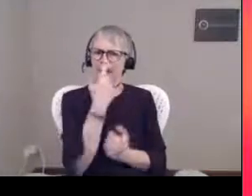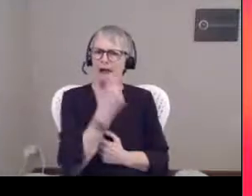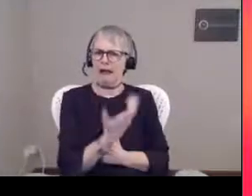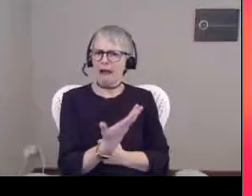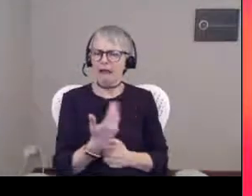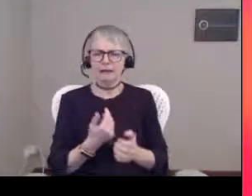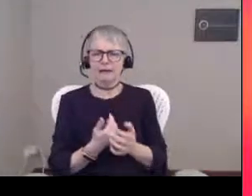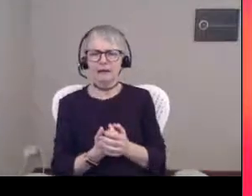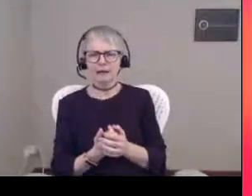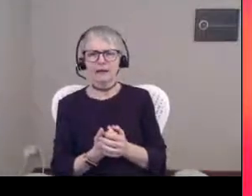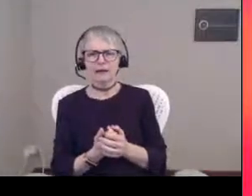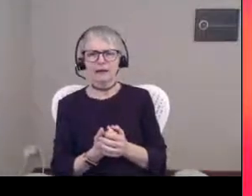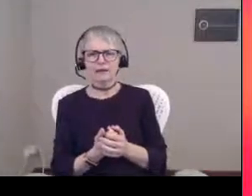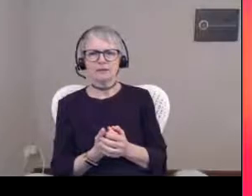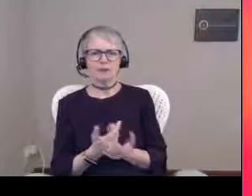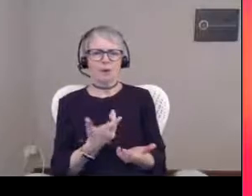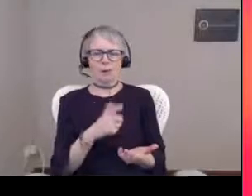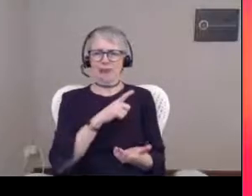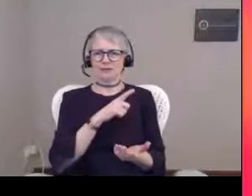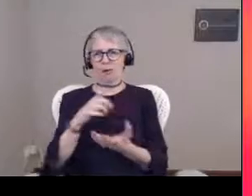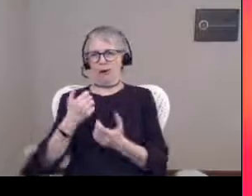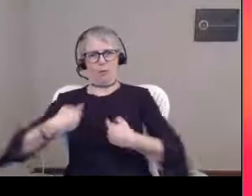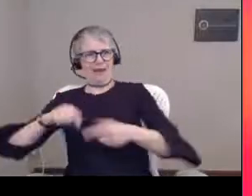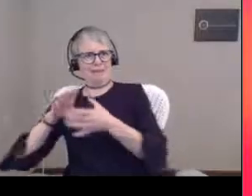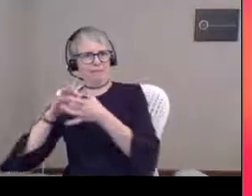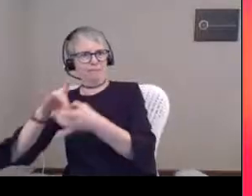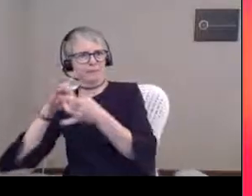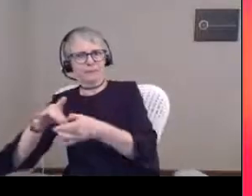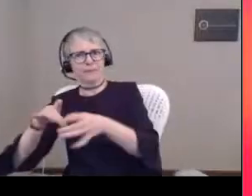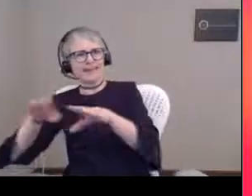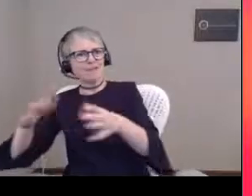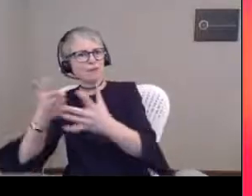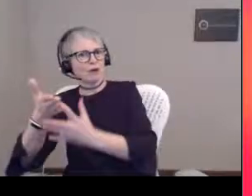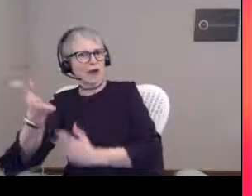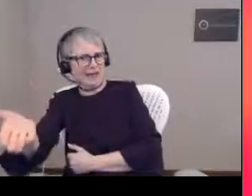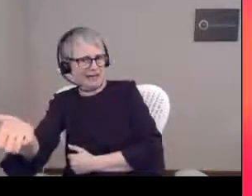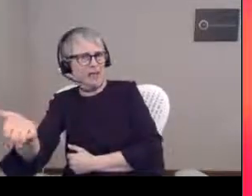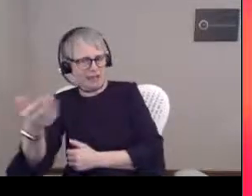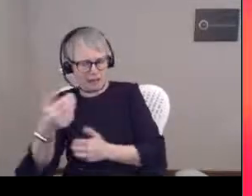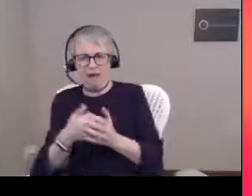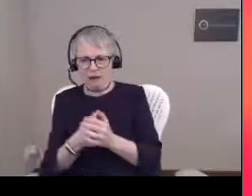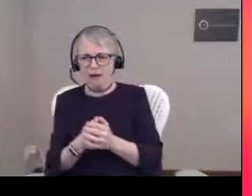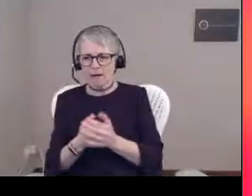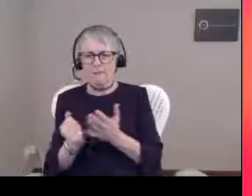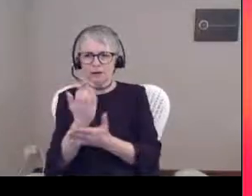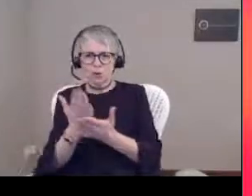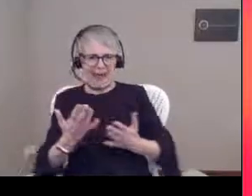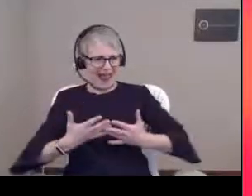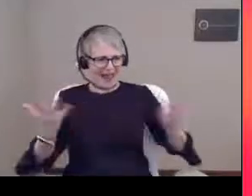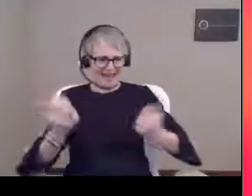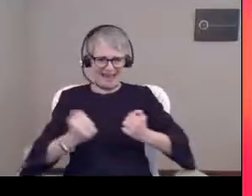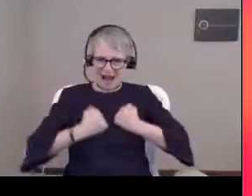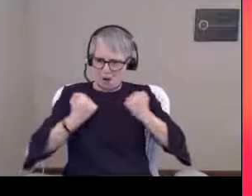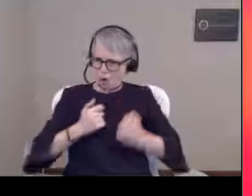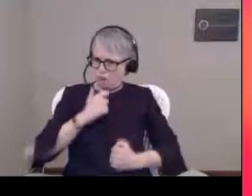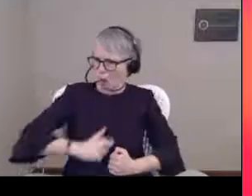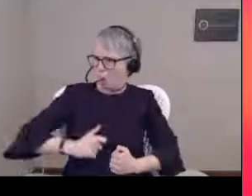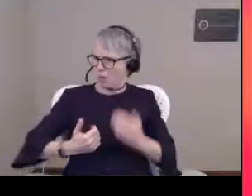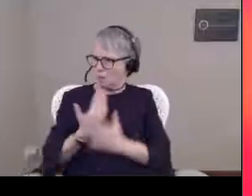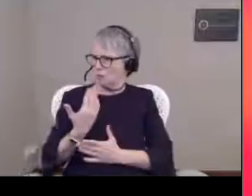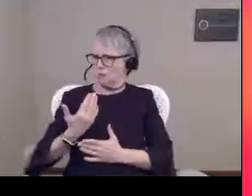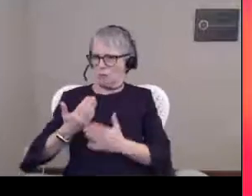this amazing partnership with Even Break is set up to ensure that all our roles across studios, across